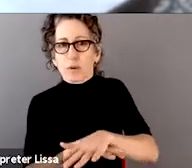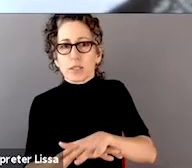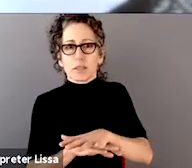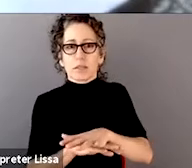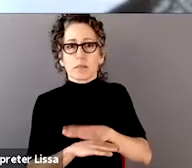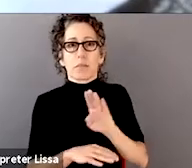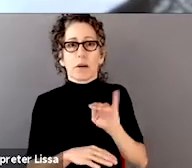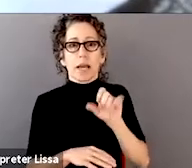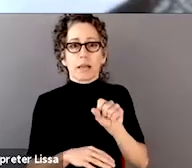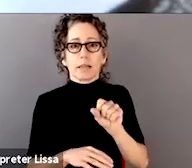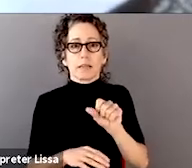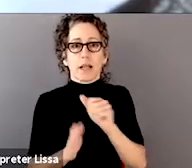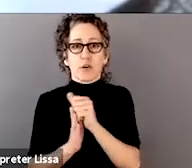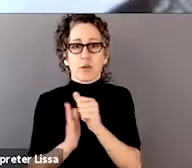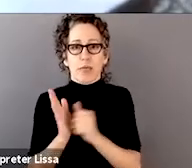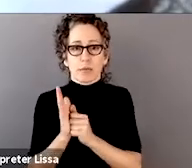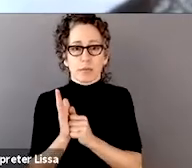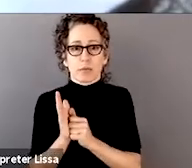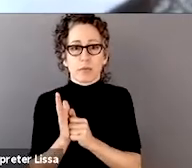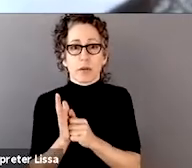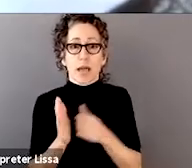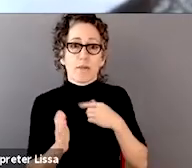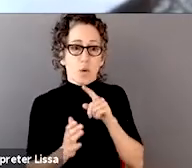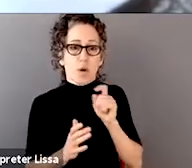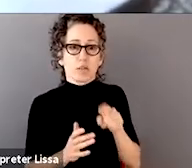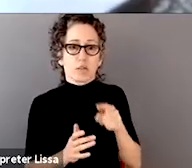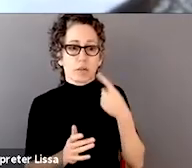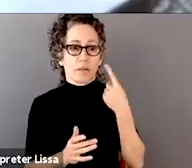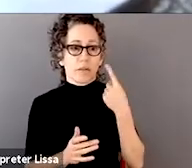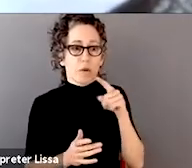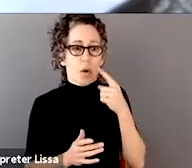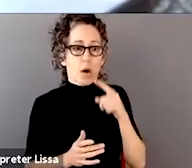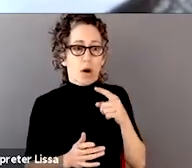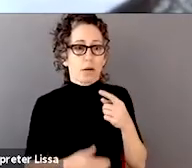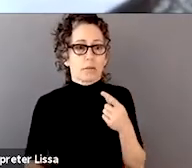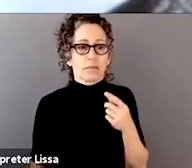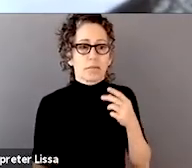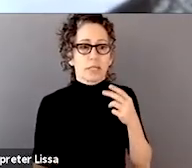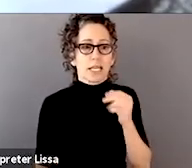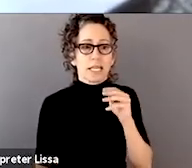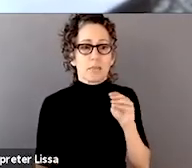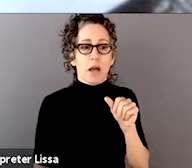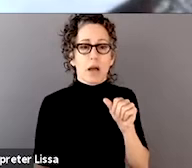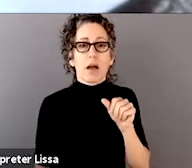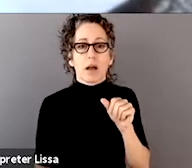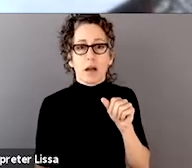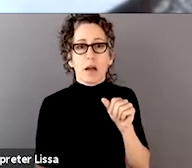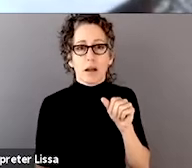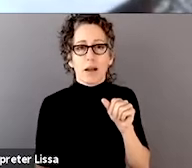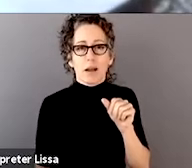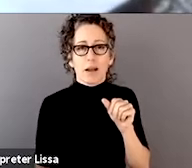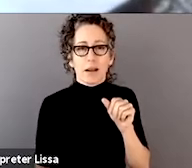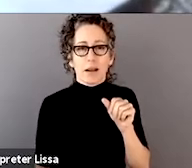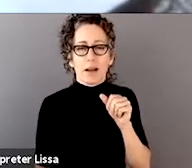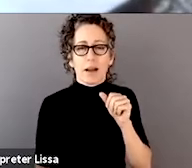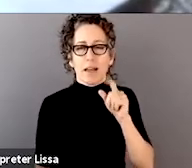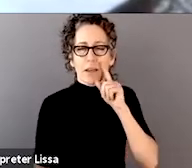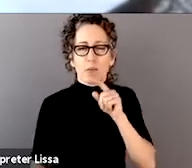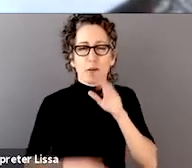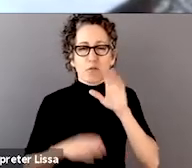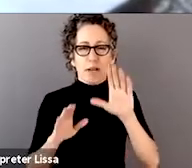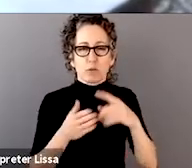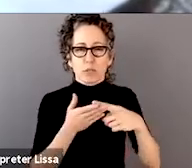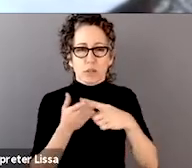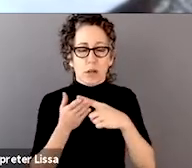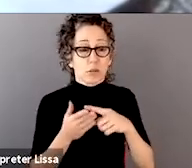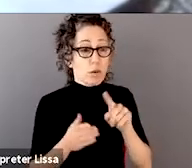So I have a question for Hema, but I think if anyone else wants to weigh in afterwards, that would be fantastic. Like I said, I think this would be great if it could be a discussion. So to